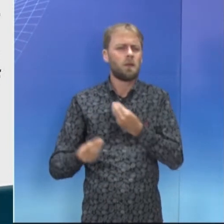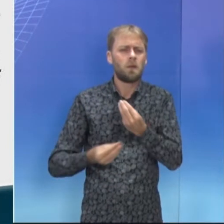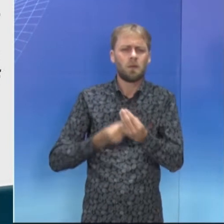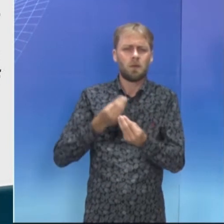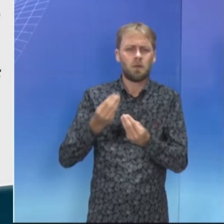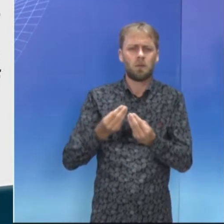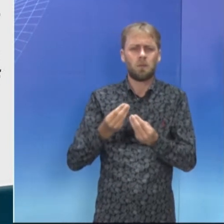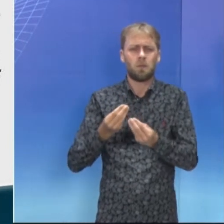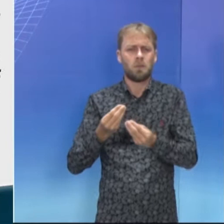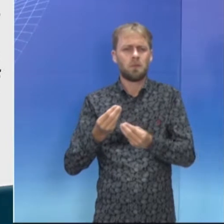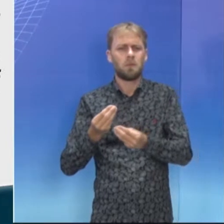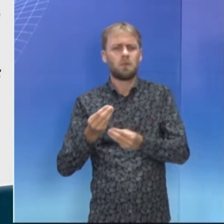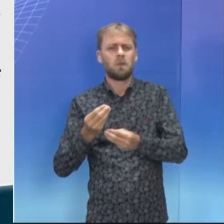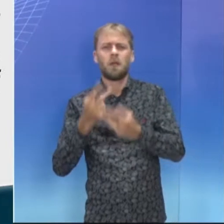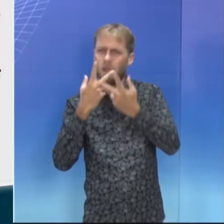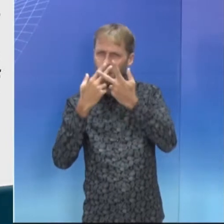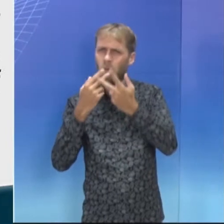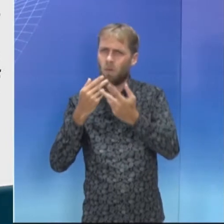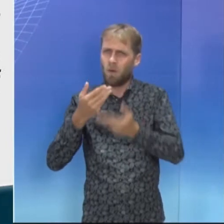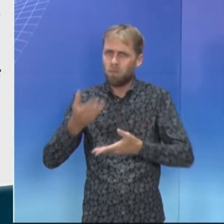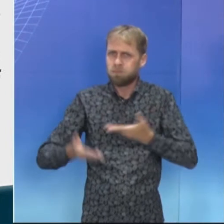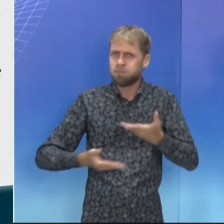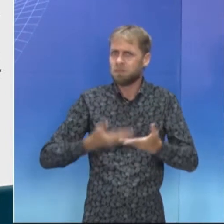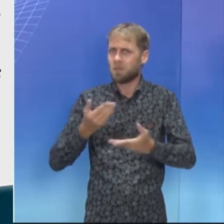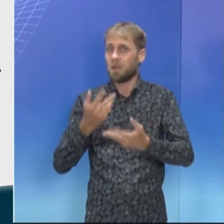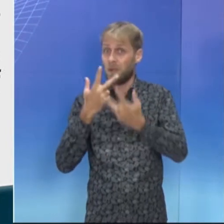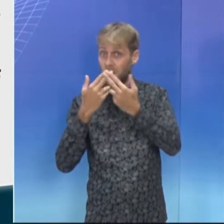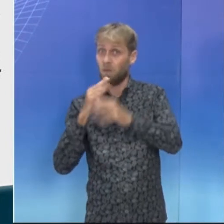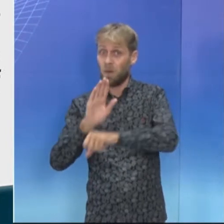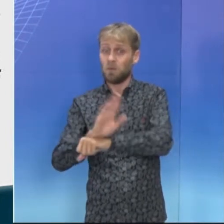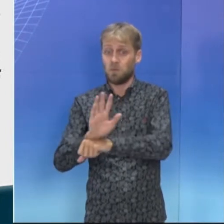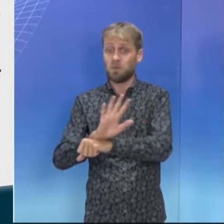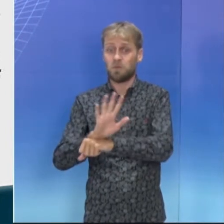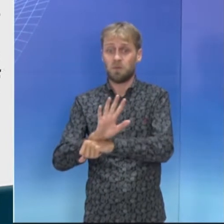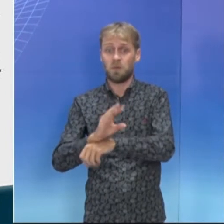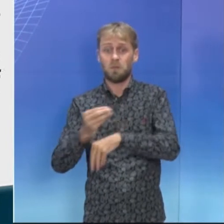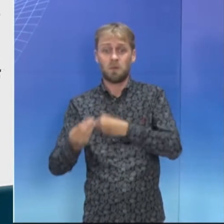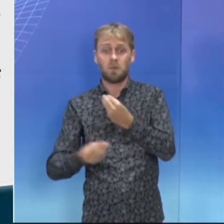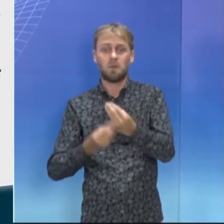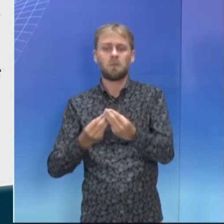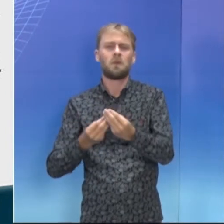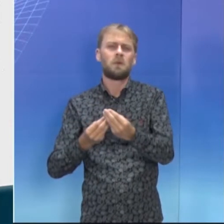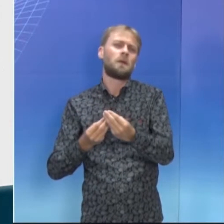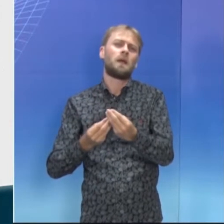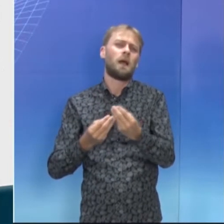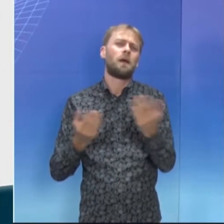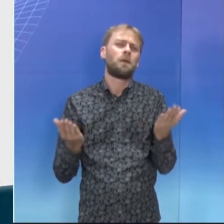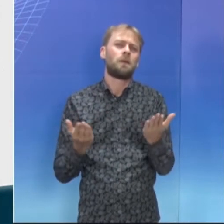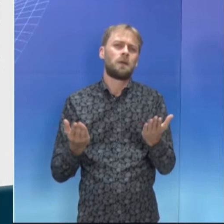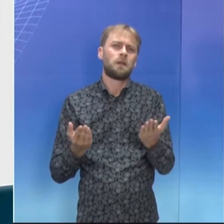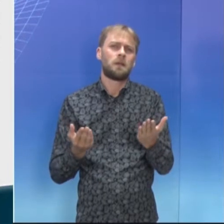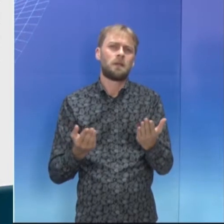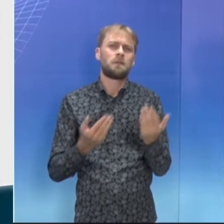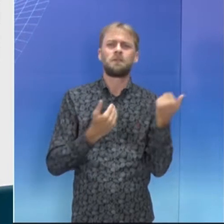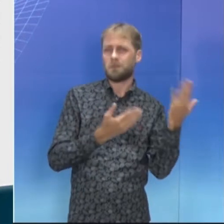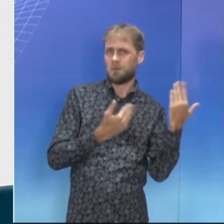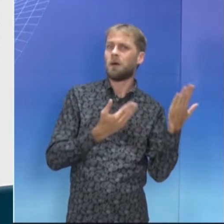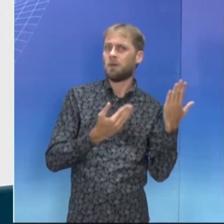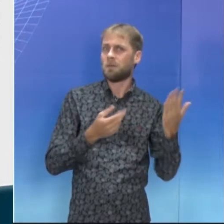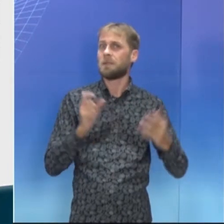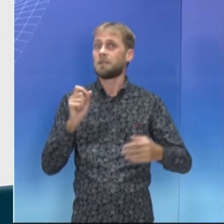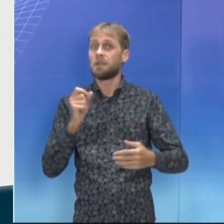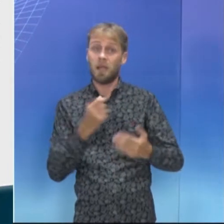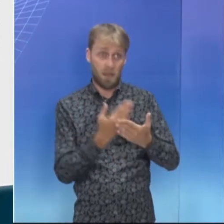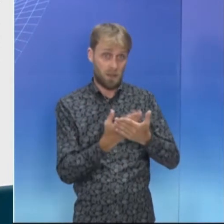past when agents mainly drill their staff from among university graduates. Young